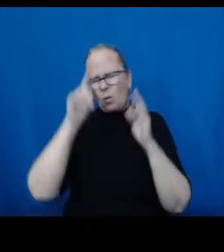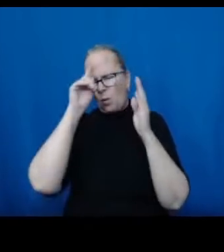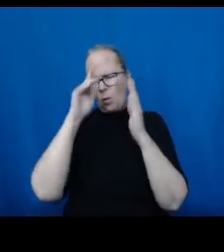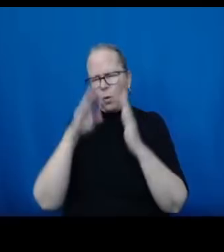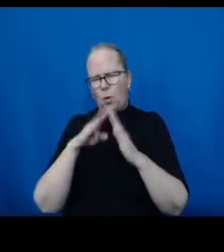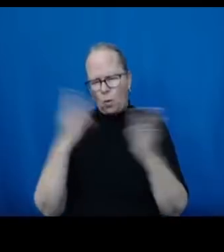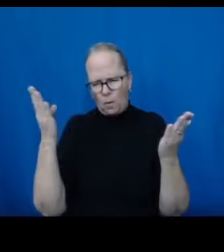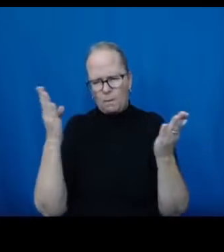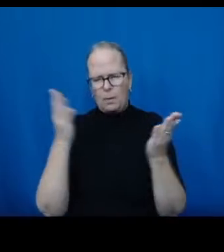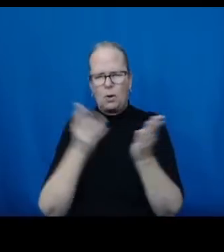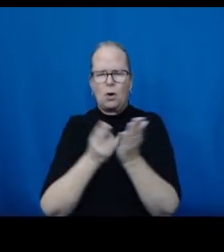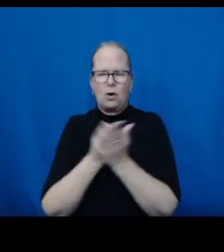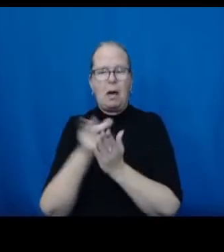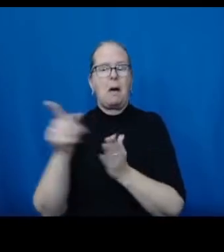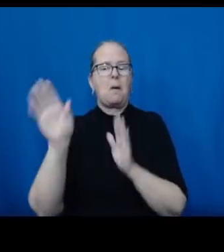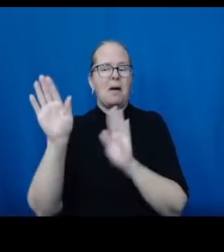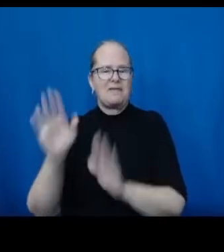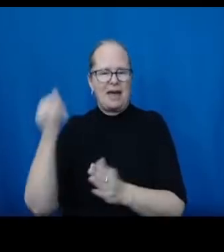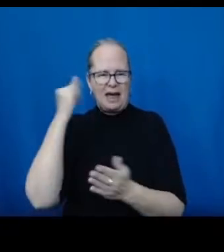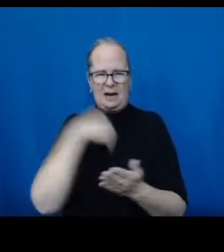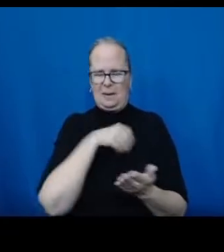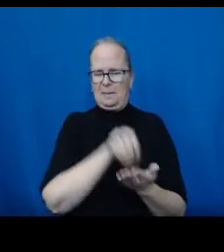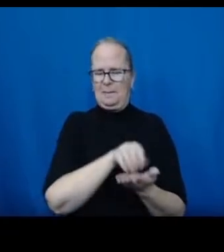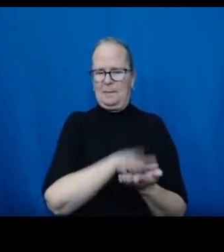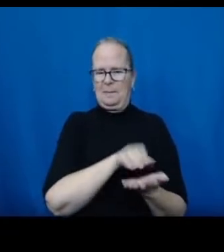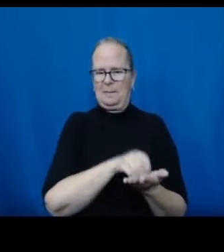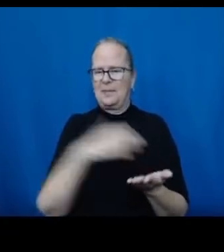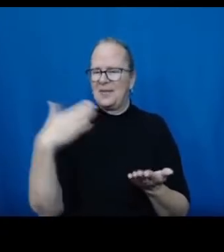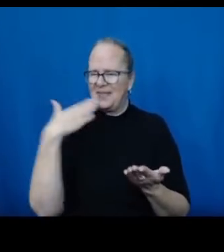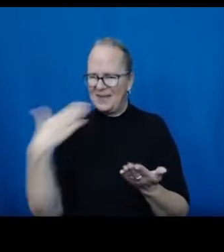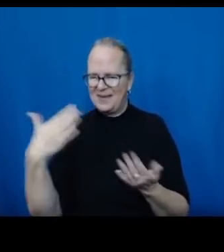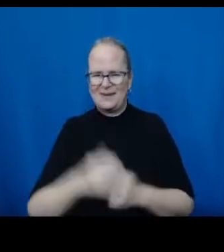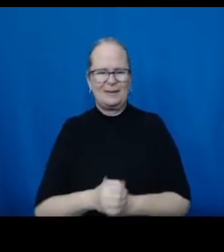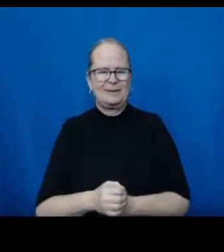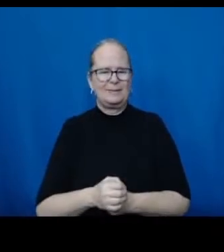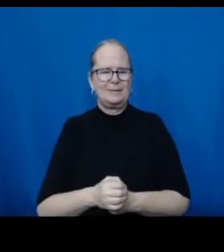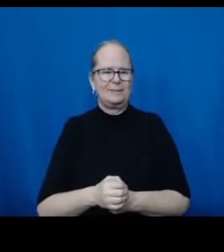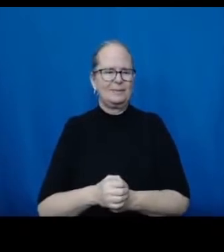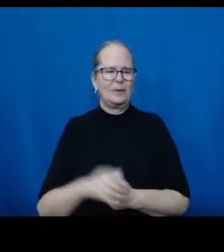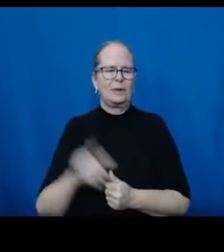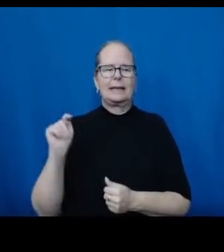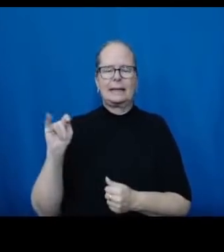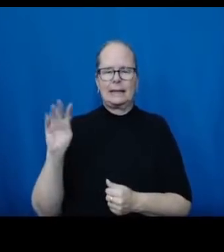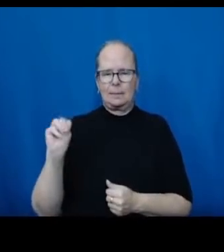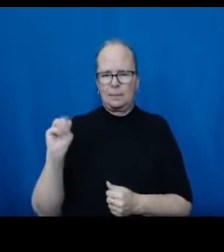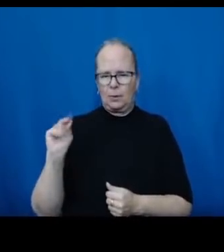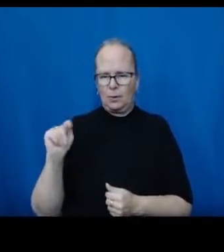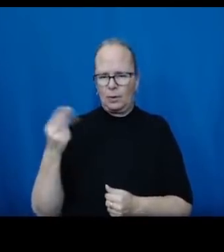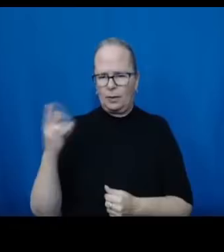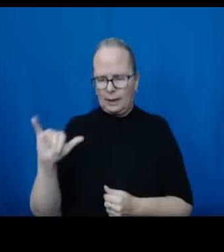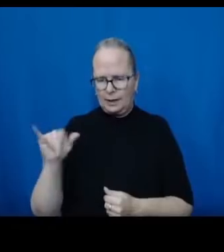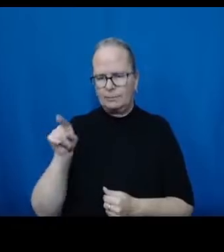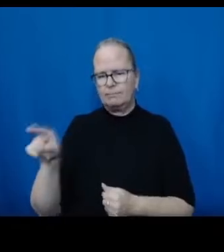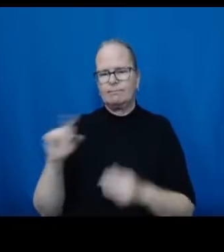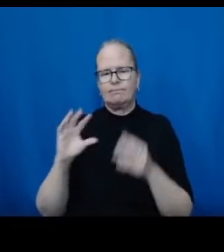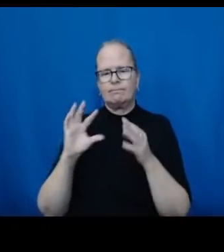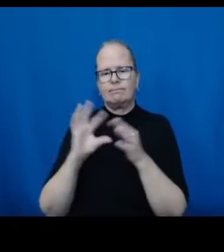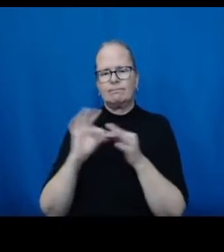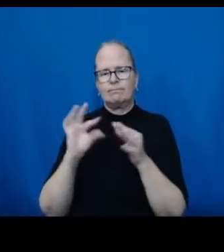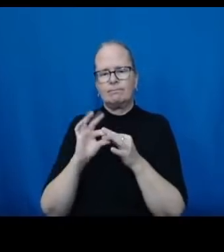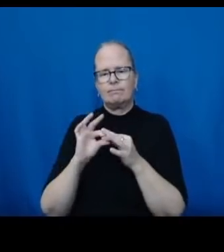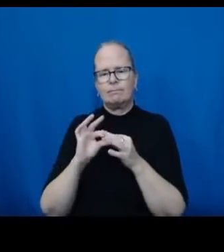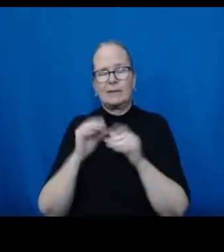if I could comment on that last point, I think you were so right. You know, people often ask me what's changed in the rhetoric